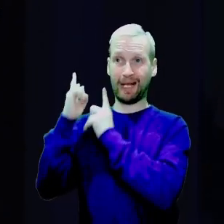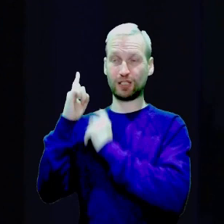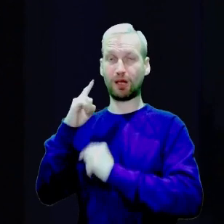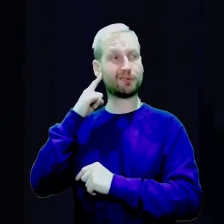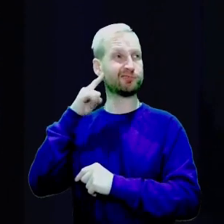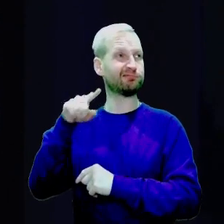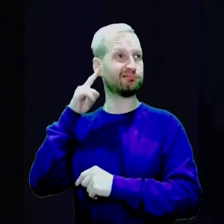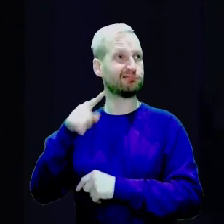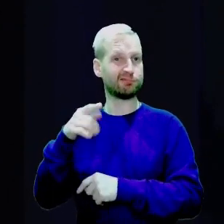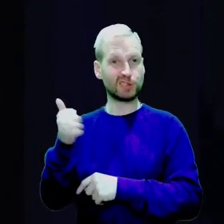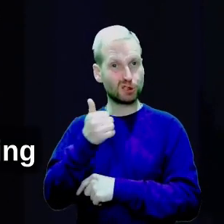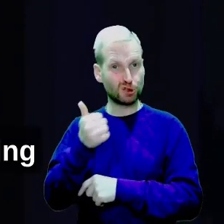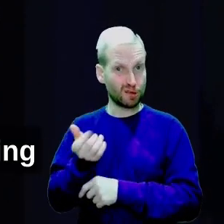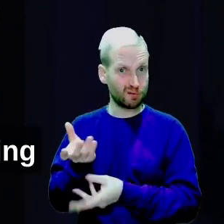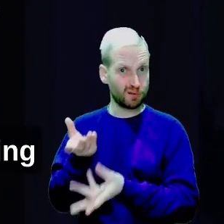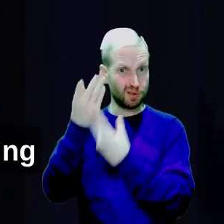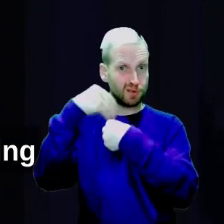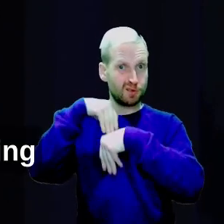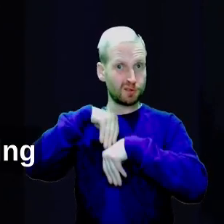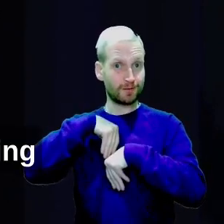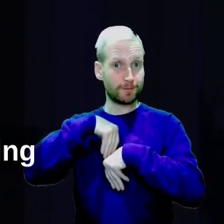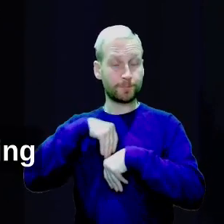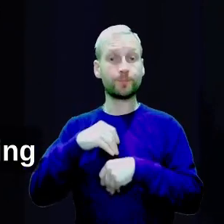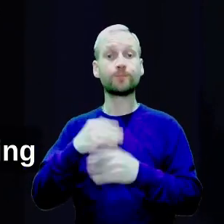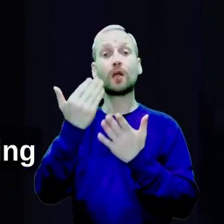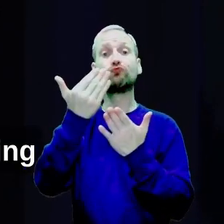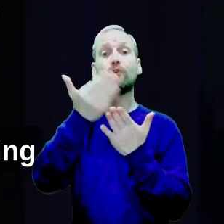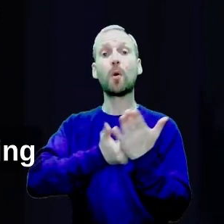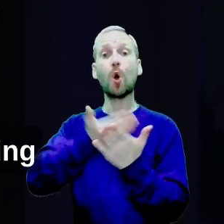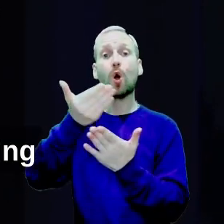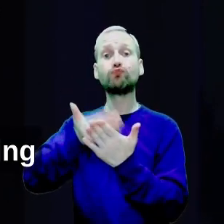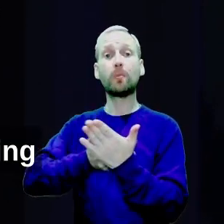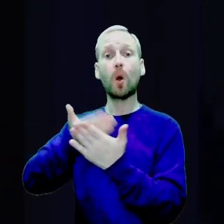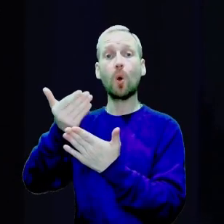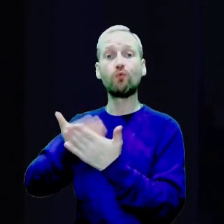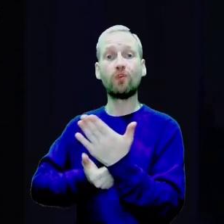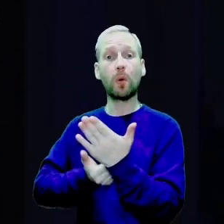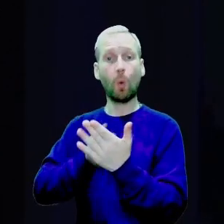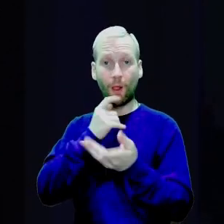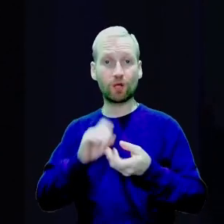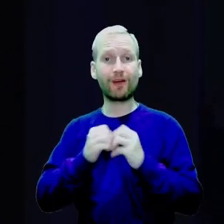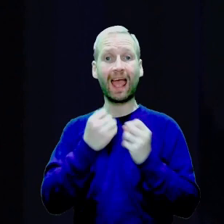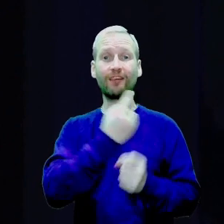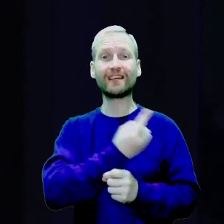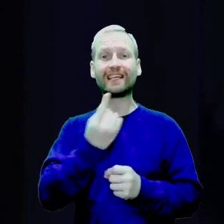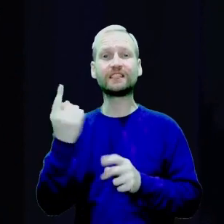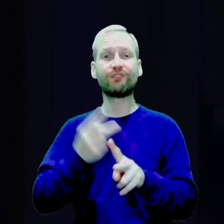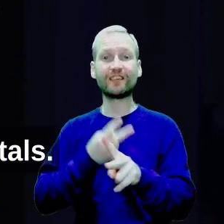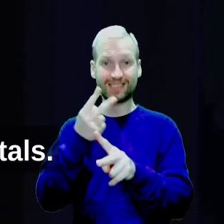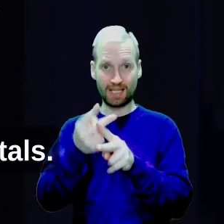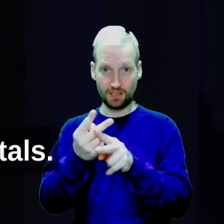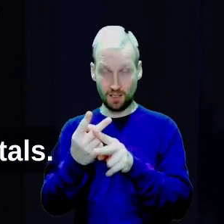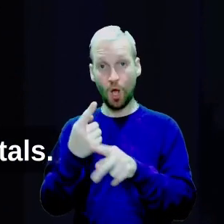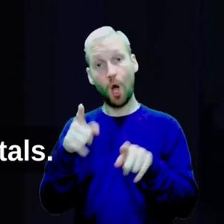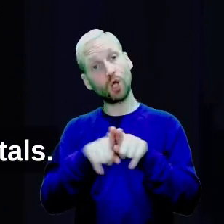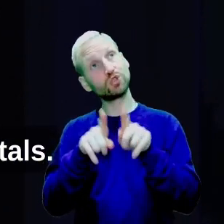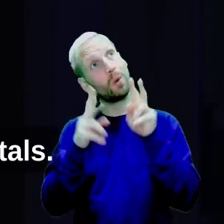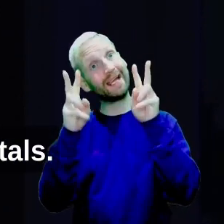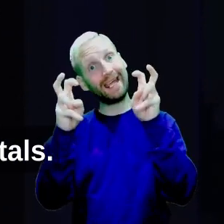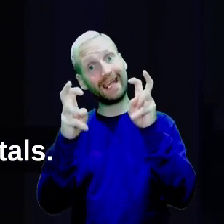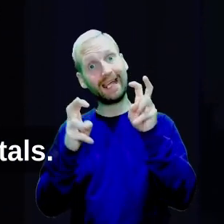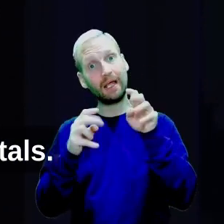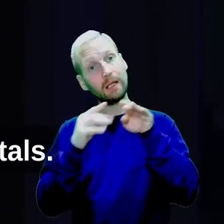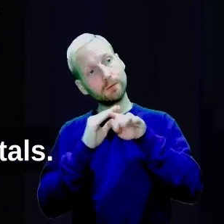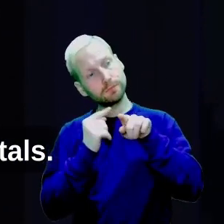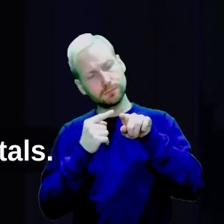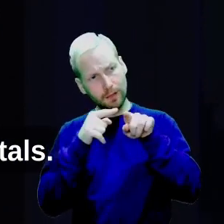they should be. A report will be published after each visit explaining what we have found, as well as looking at any key themes that emerge